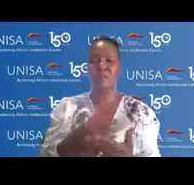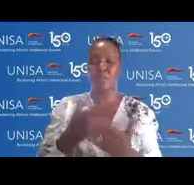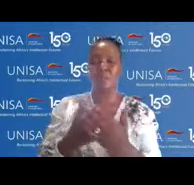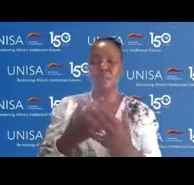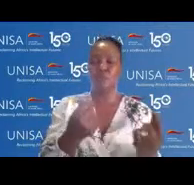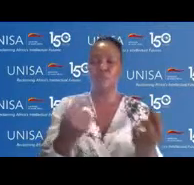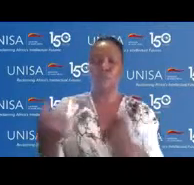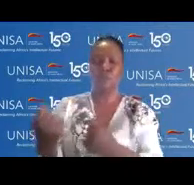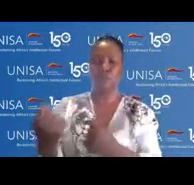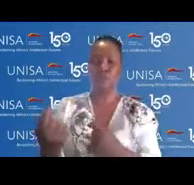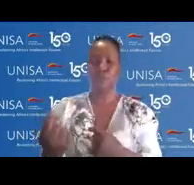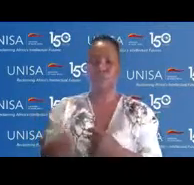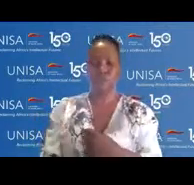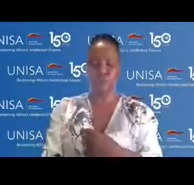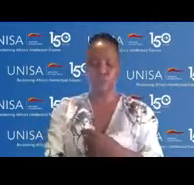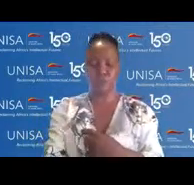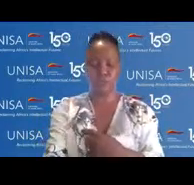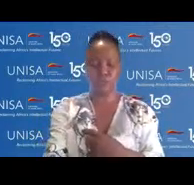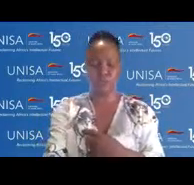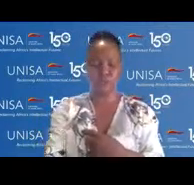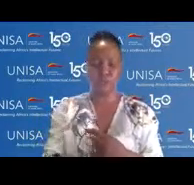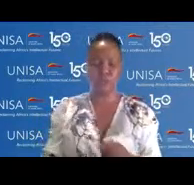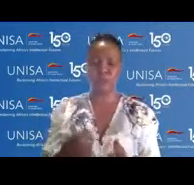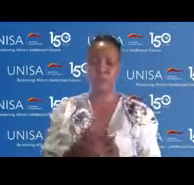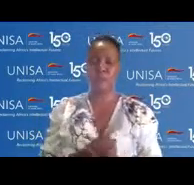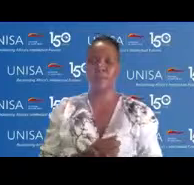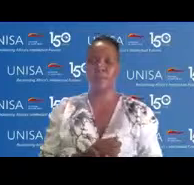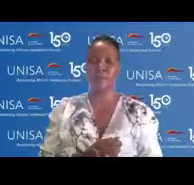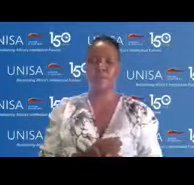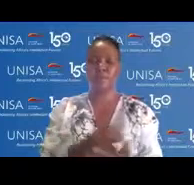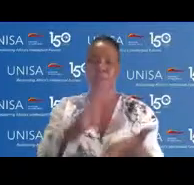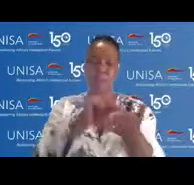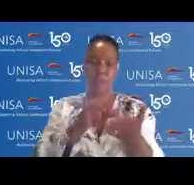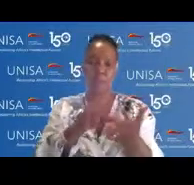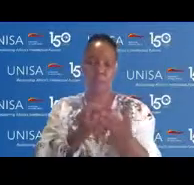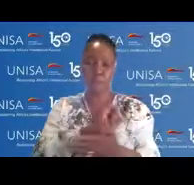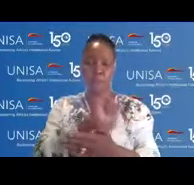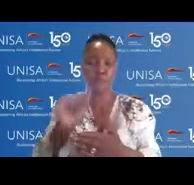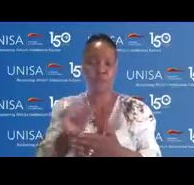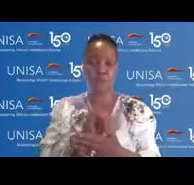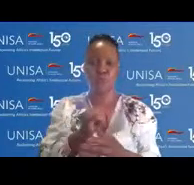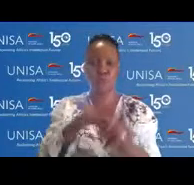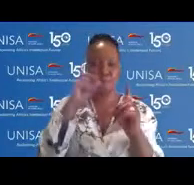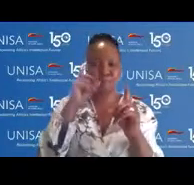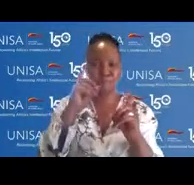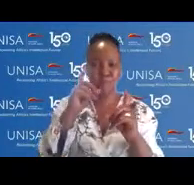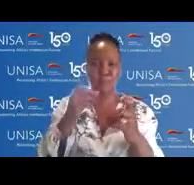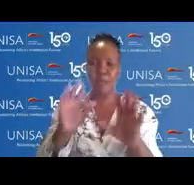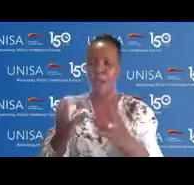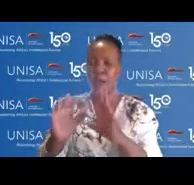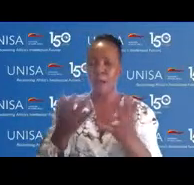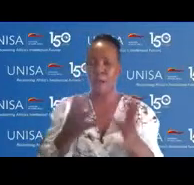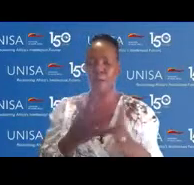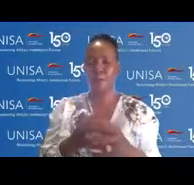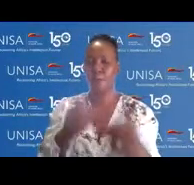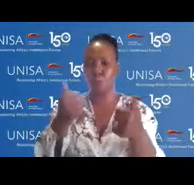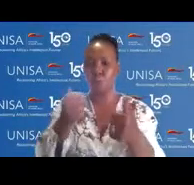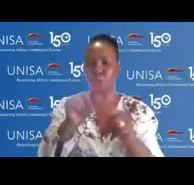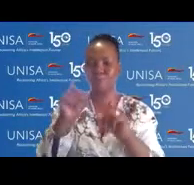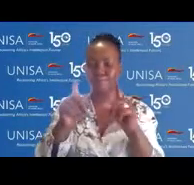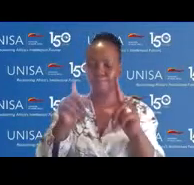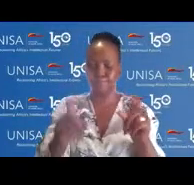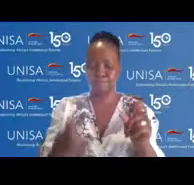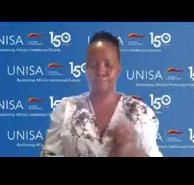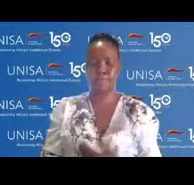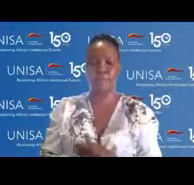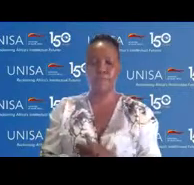fine. Downloading a picture. All right, how do we download pictures? That's a good question. You can do a screen